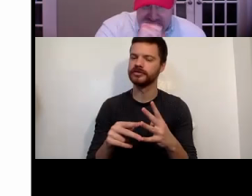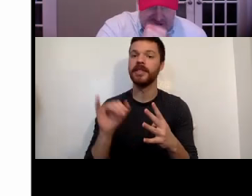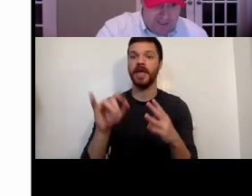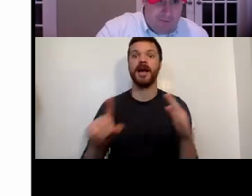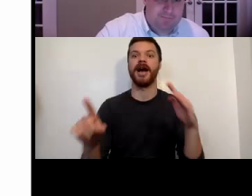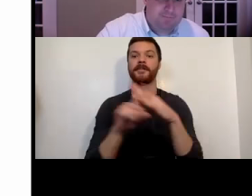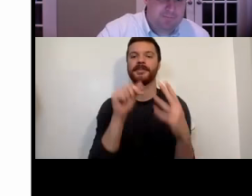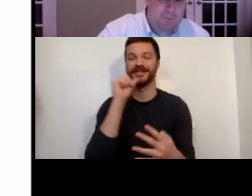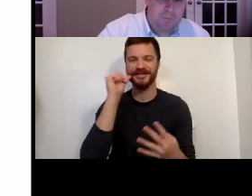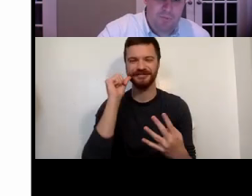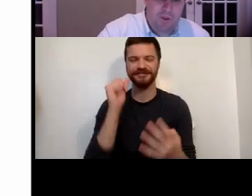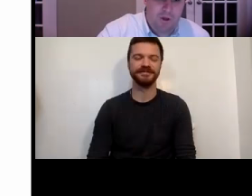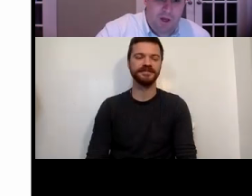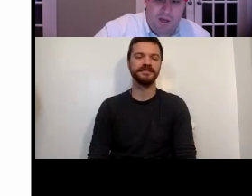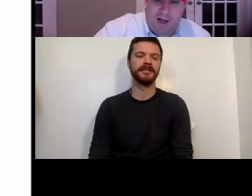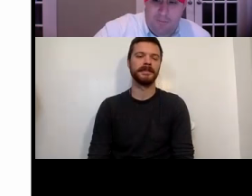discussion yesterday.